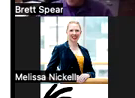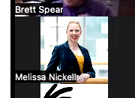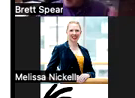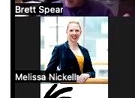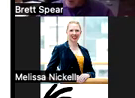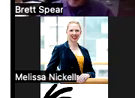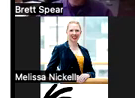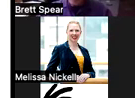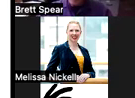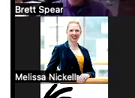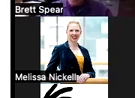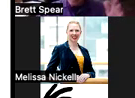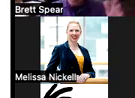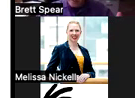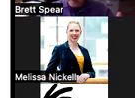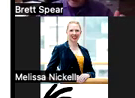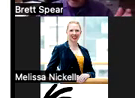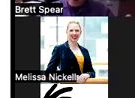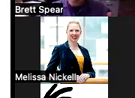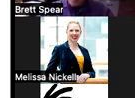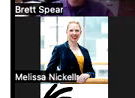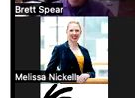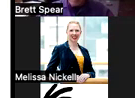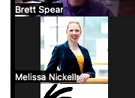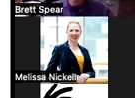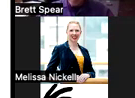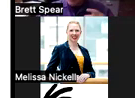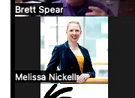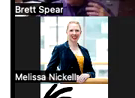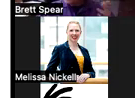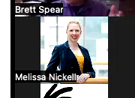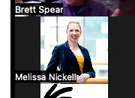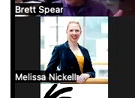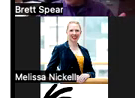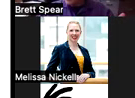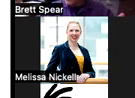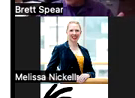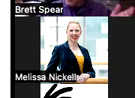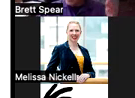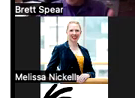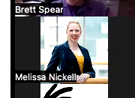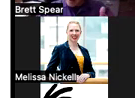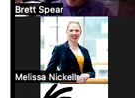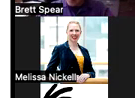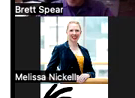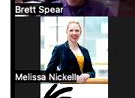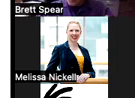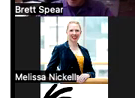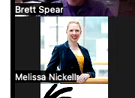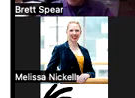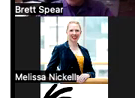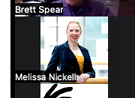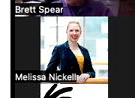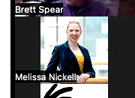are active at a particular time. So you can go through this and you can see if there might be a NOFO that's aligned with your research. And that information